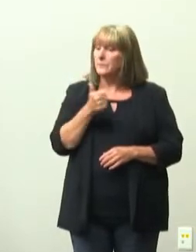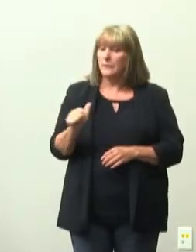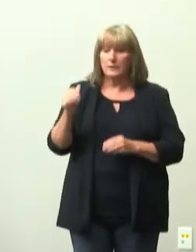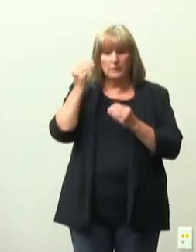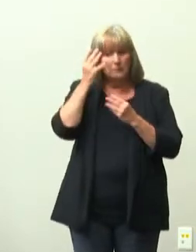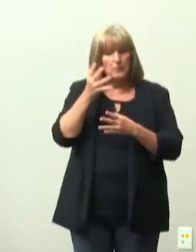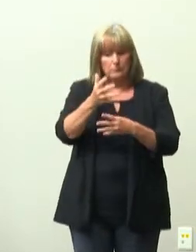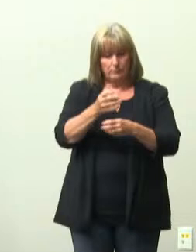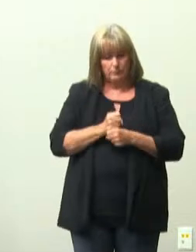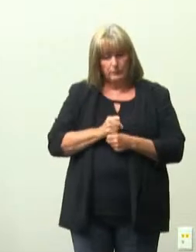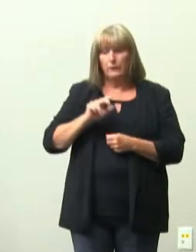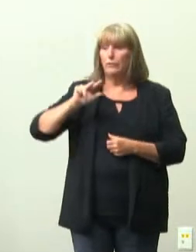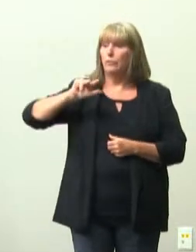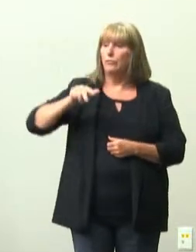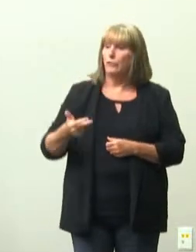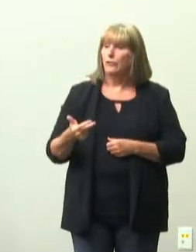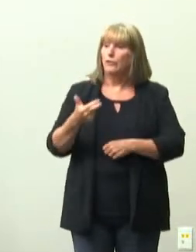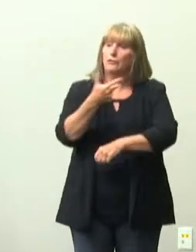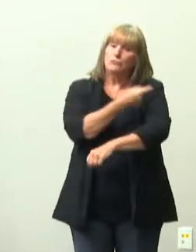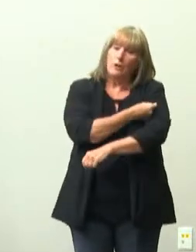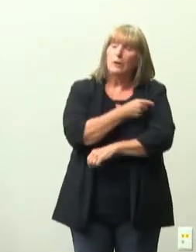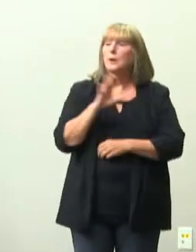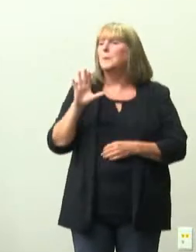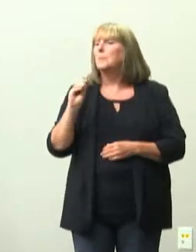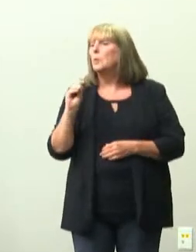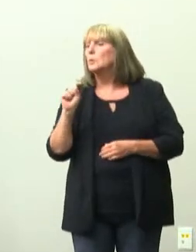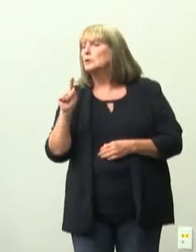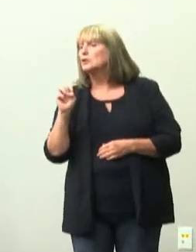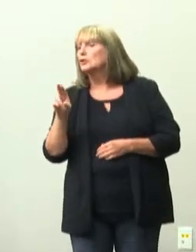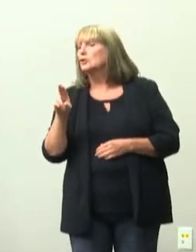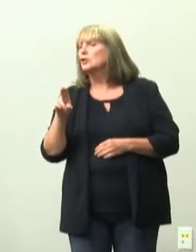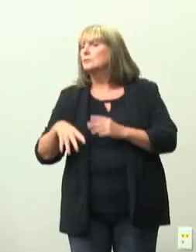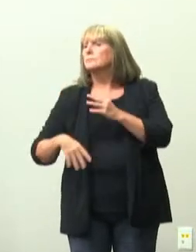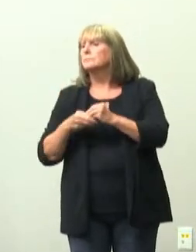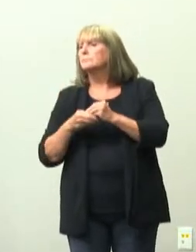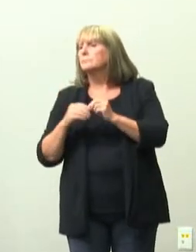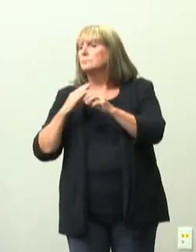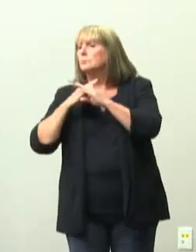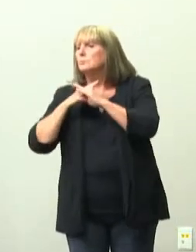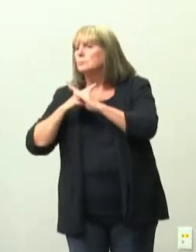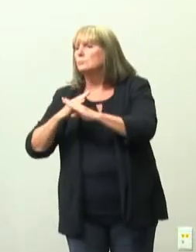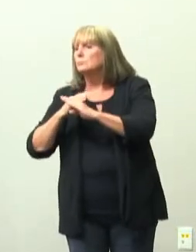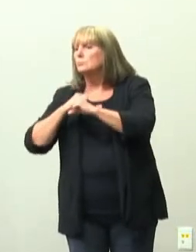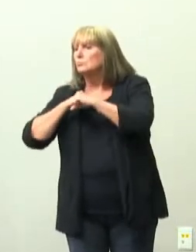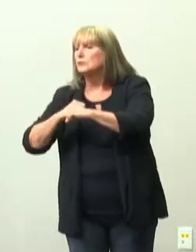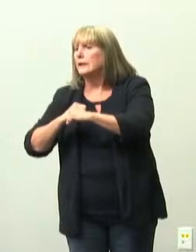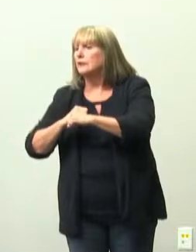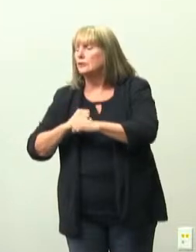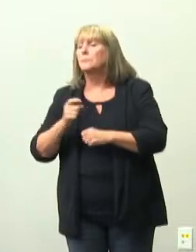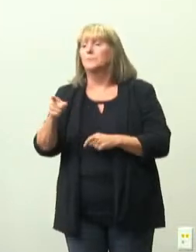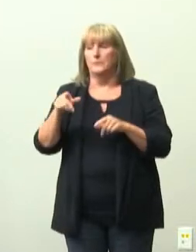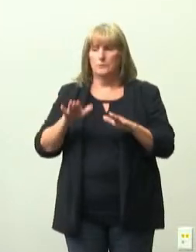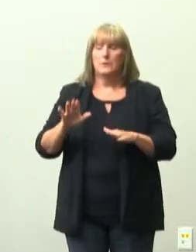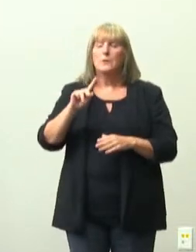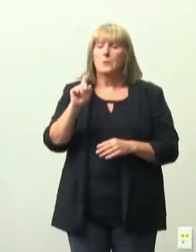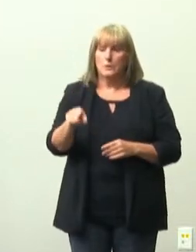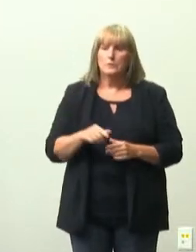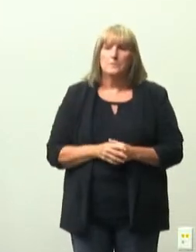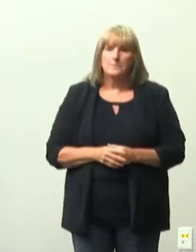received about a third shot or some type of booster or additional protection? Great question, Dale. Thank